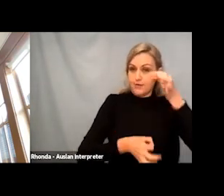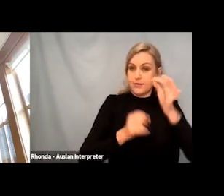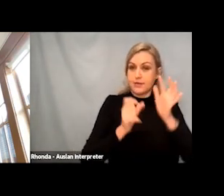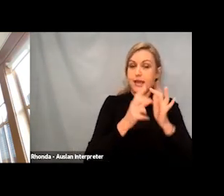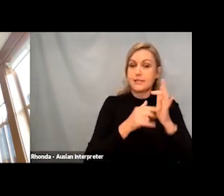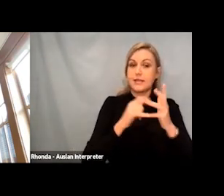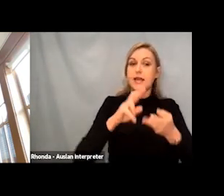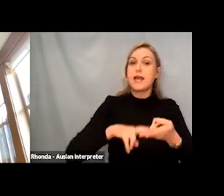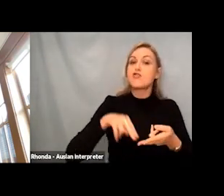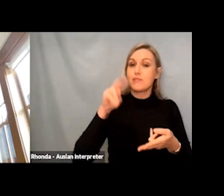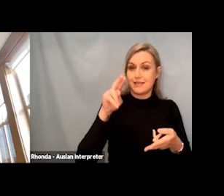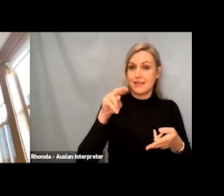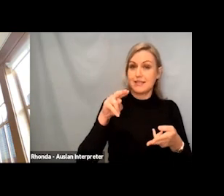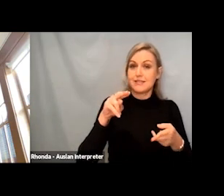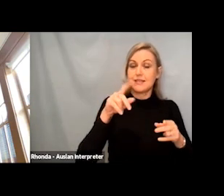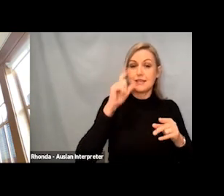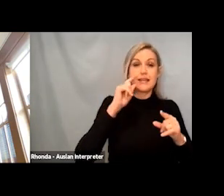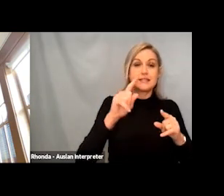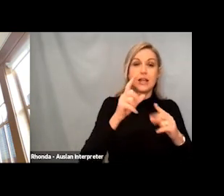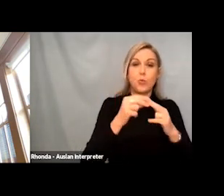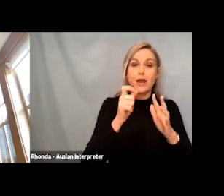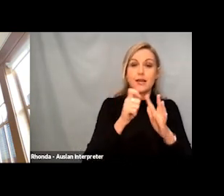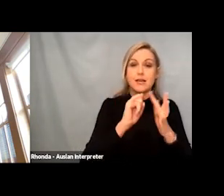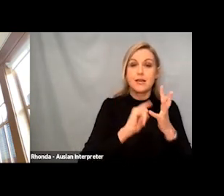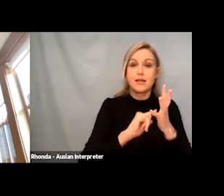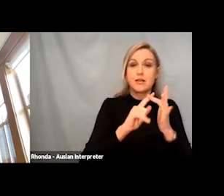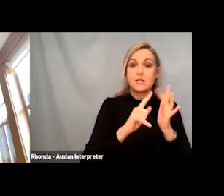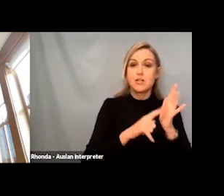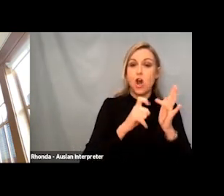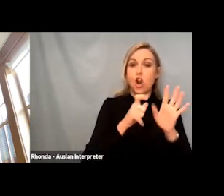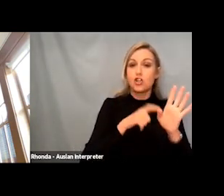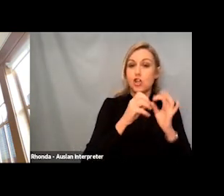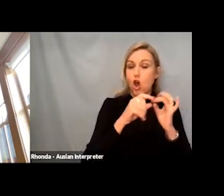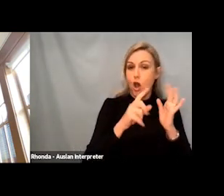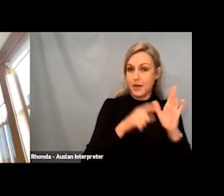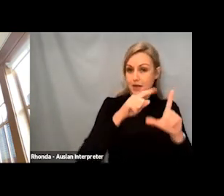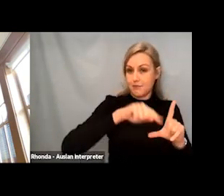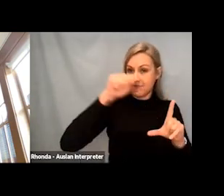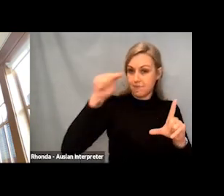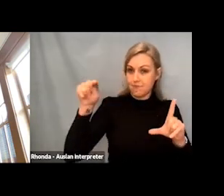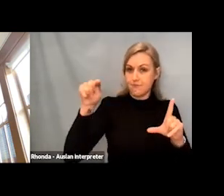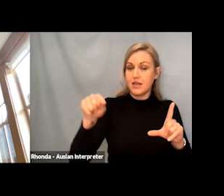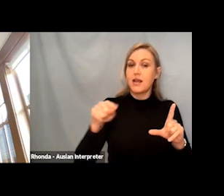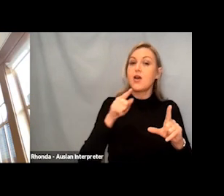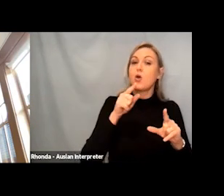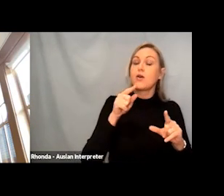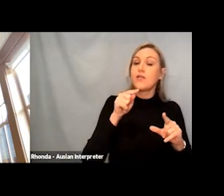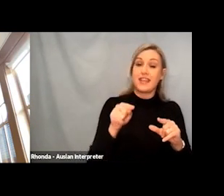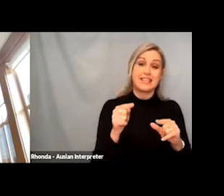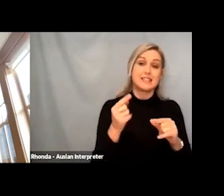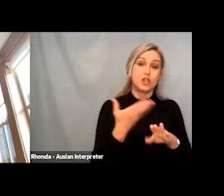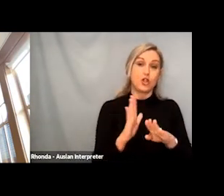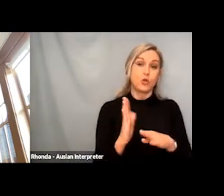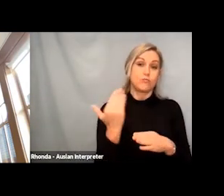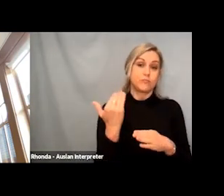again, those being quite marked with psilocybin. And the important point with this recent data